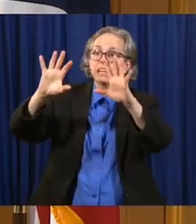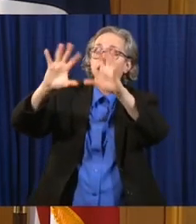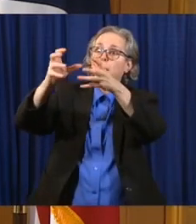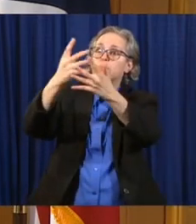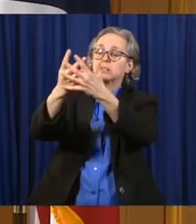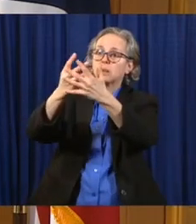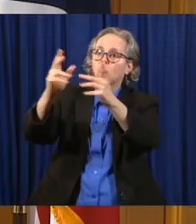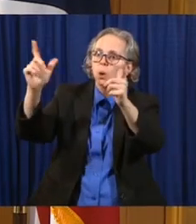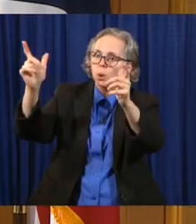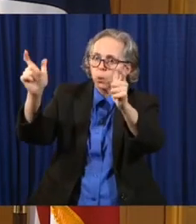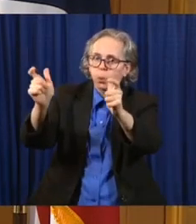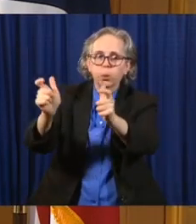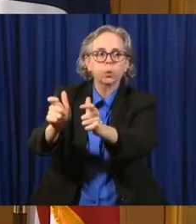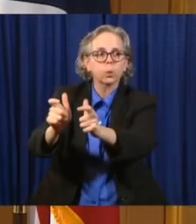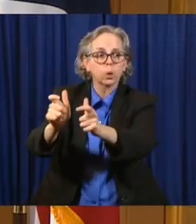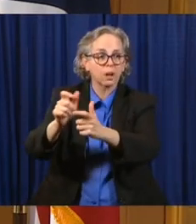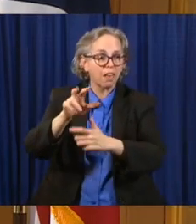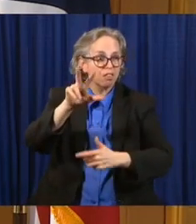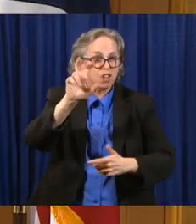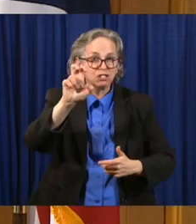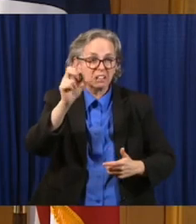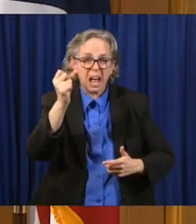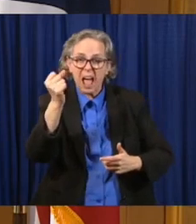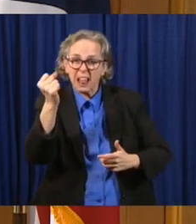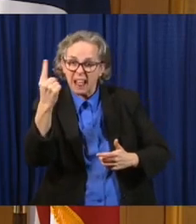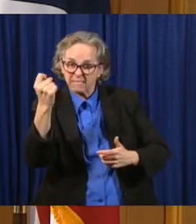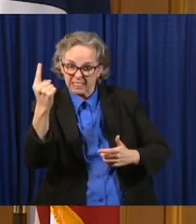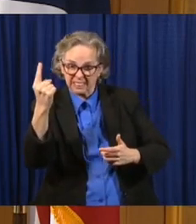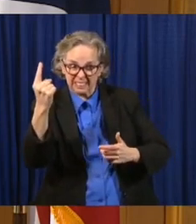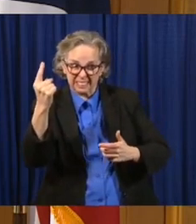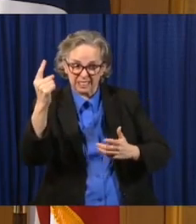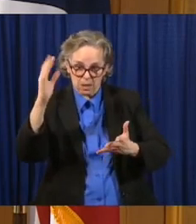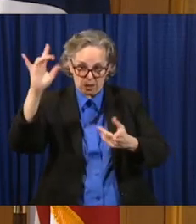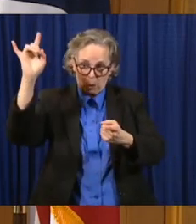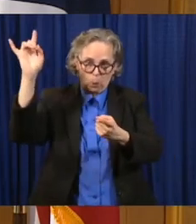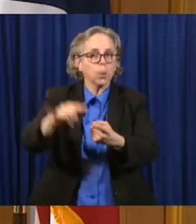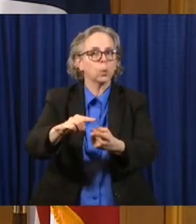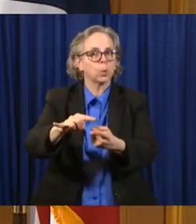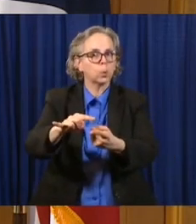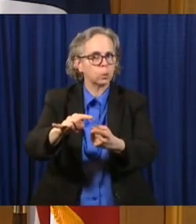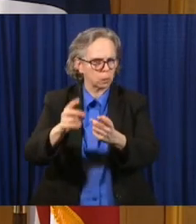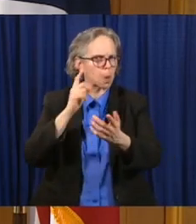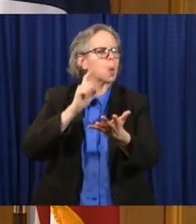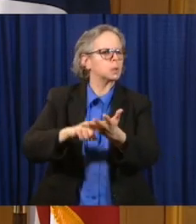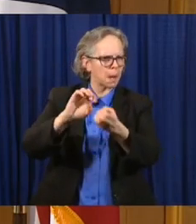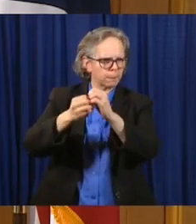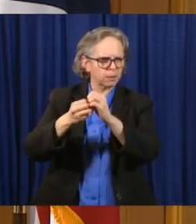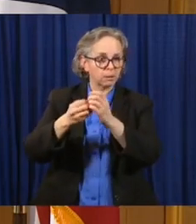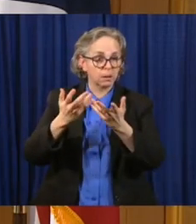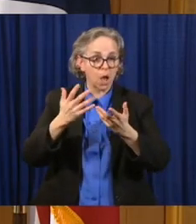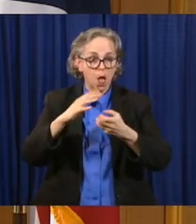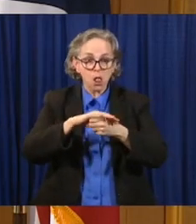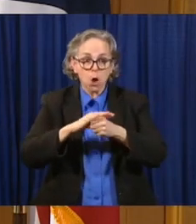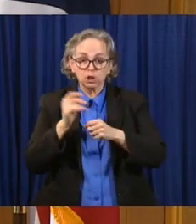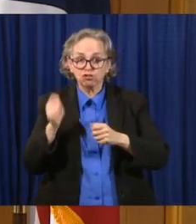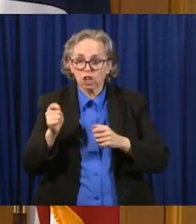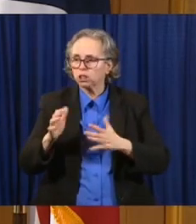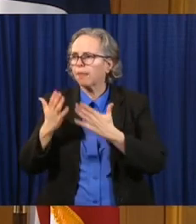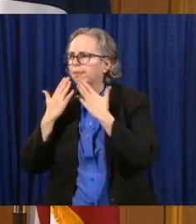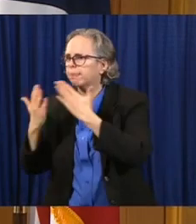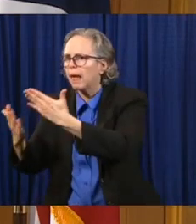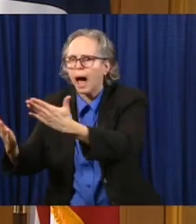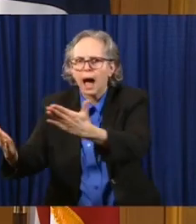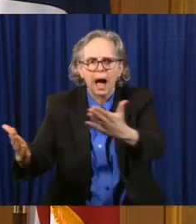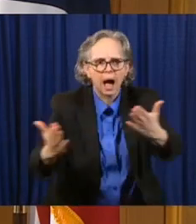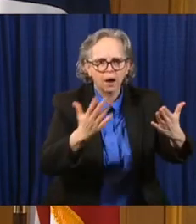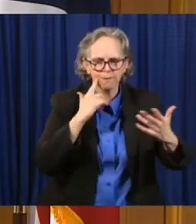by 311 inmates. We want to thank the local judges for the actions that they are